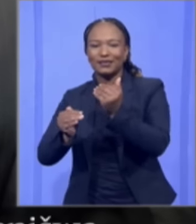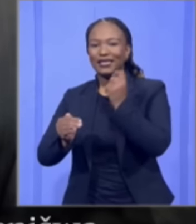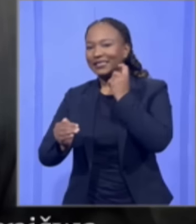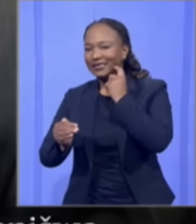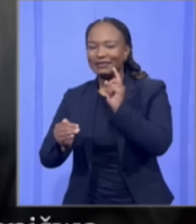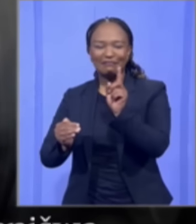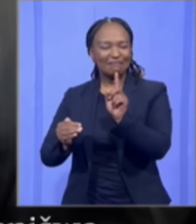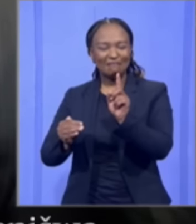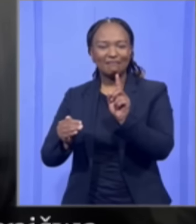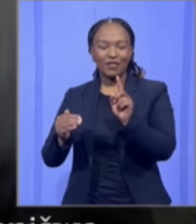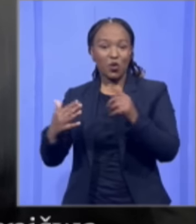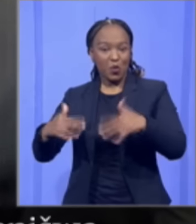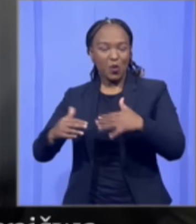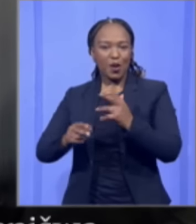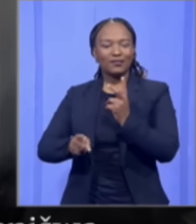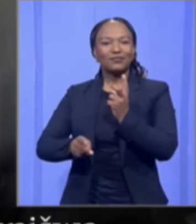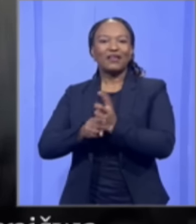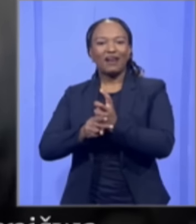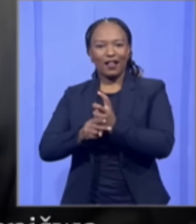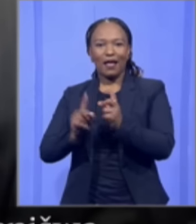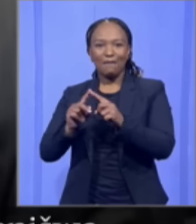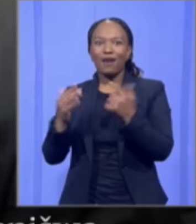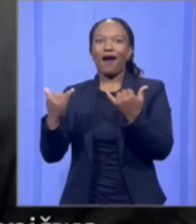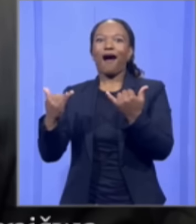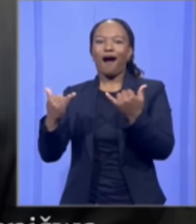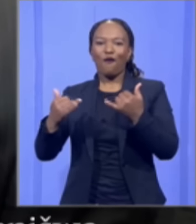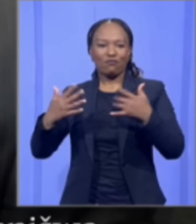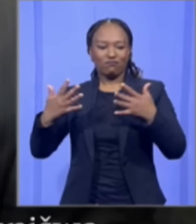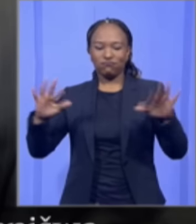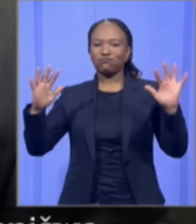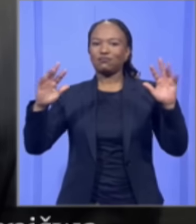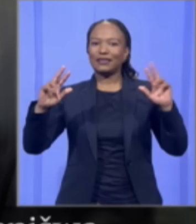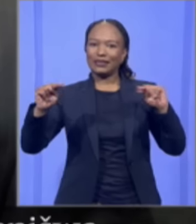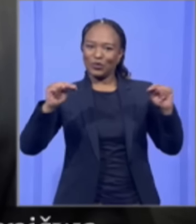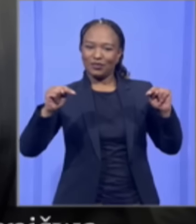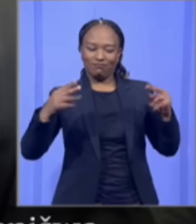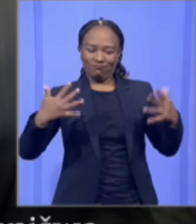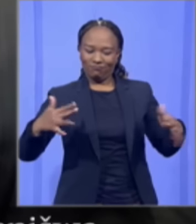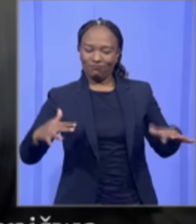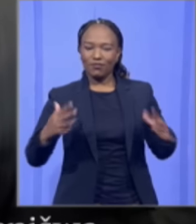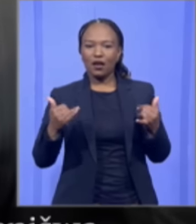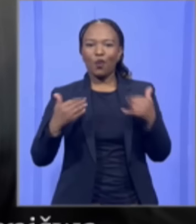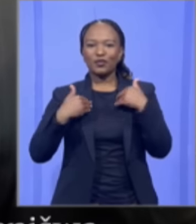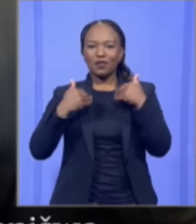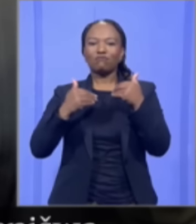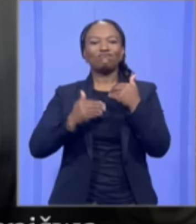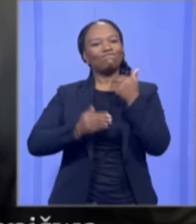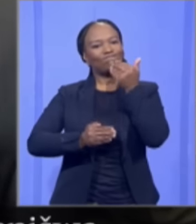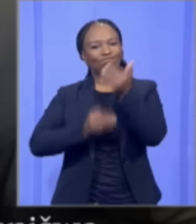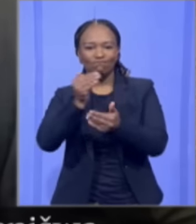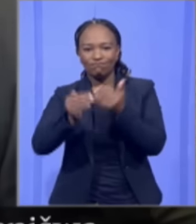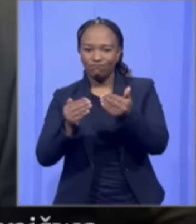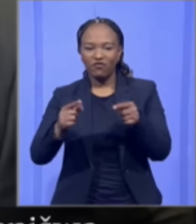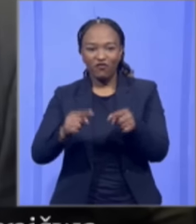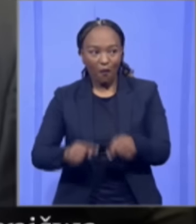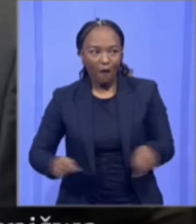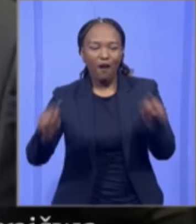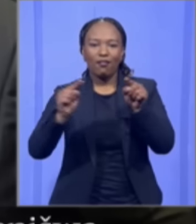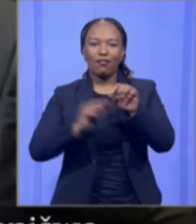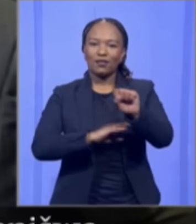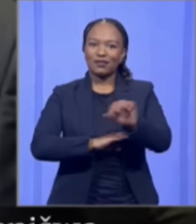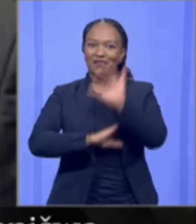come to an end and to a start. This is a fresh start for all of us in South Africa.